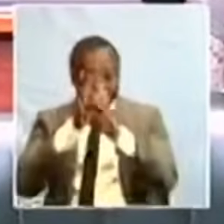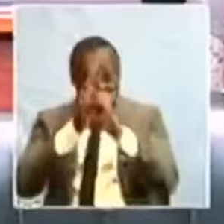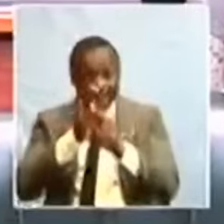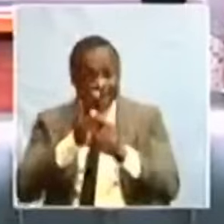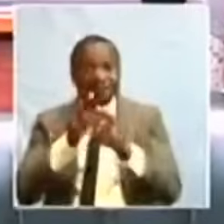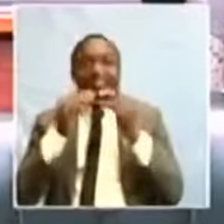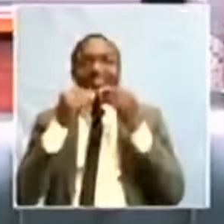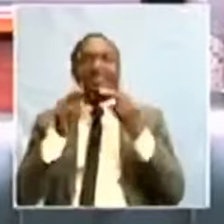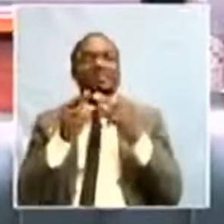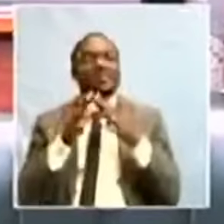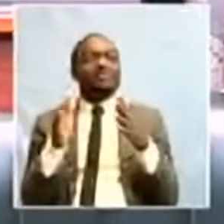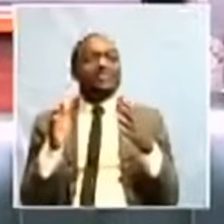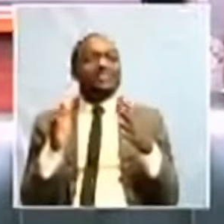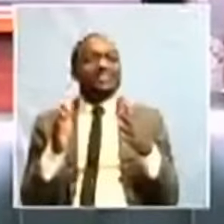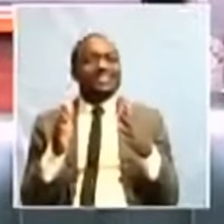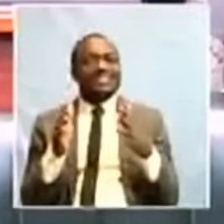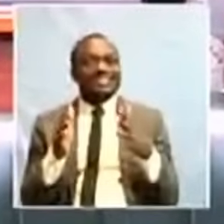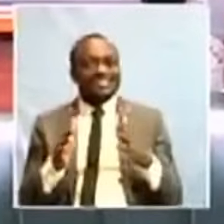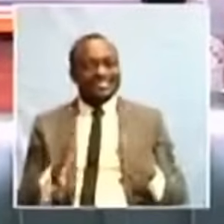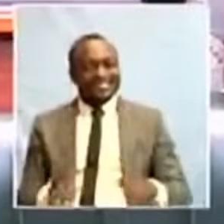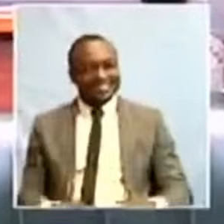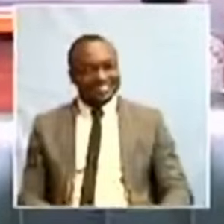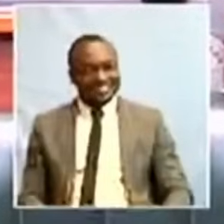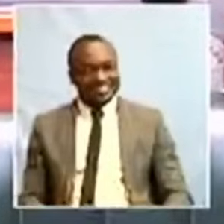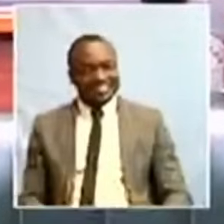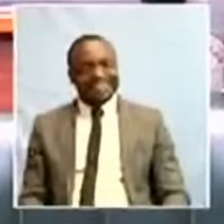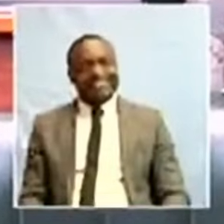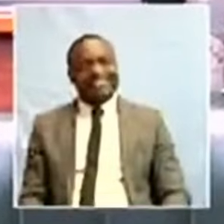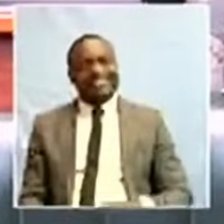Honorable, thank you very much.